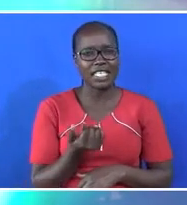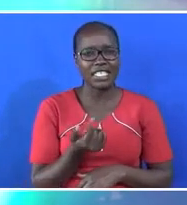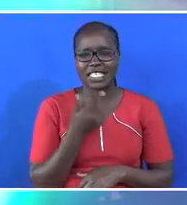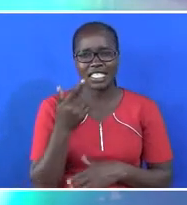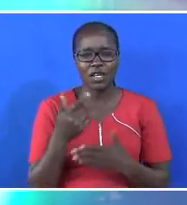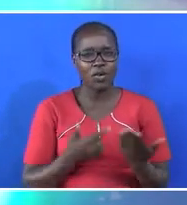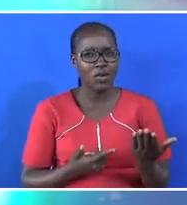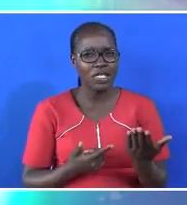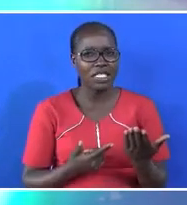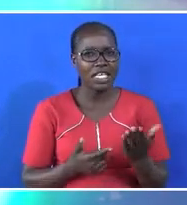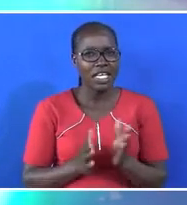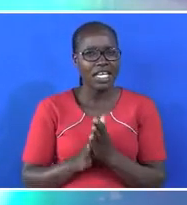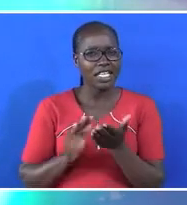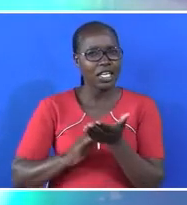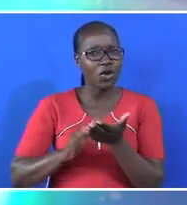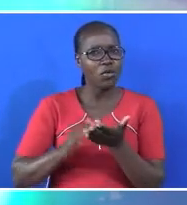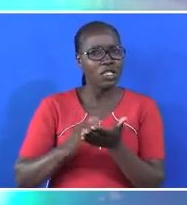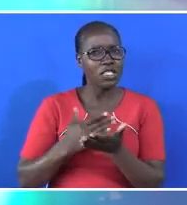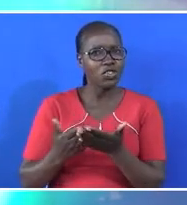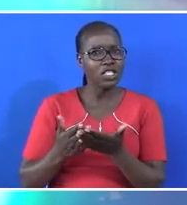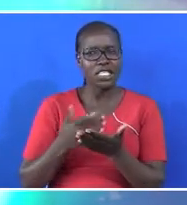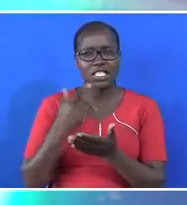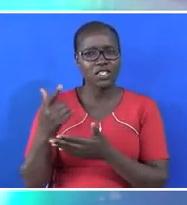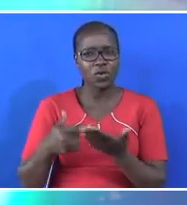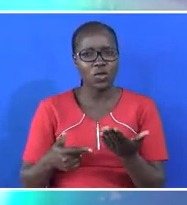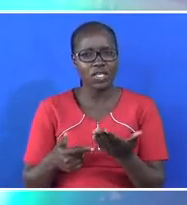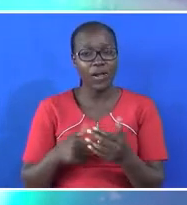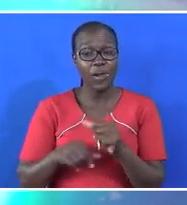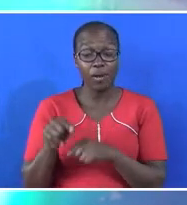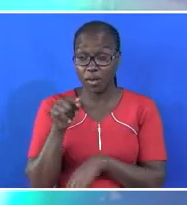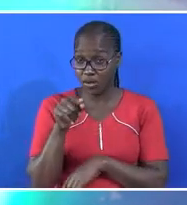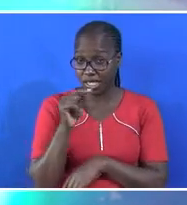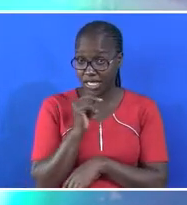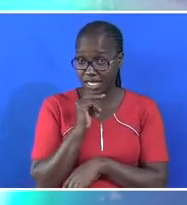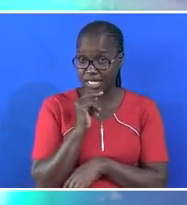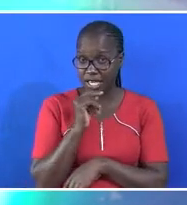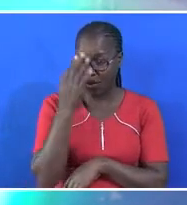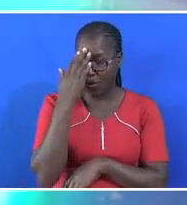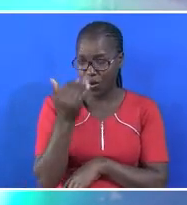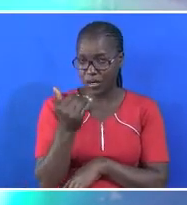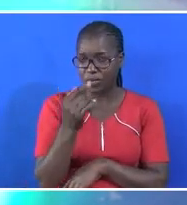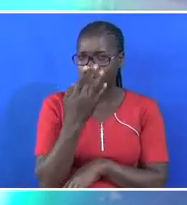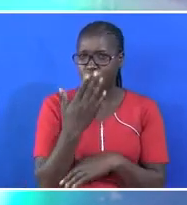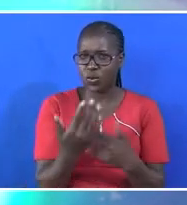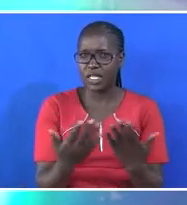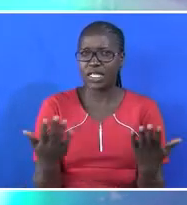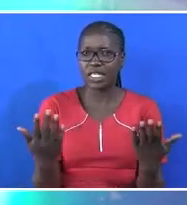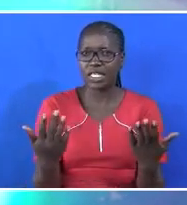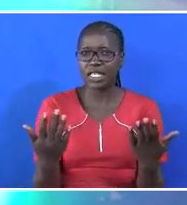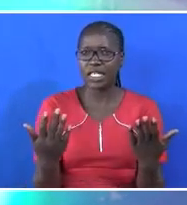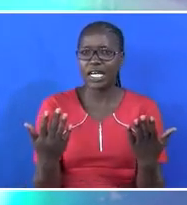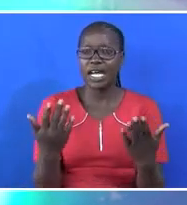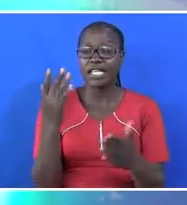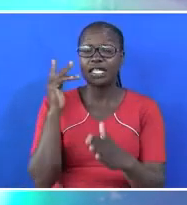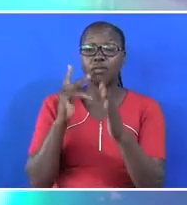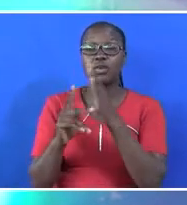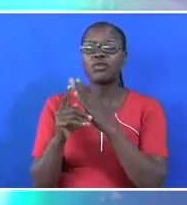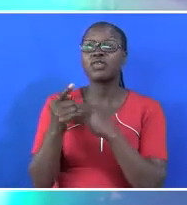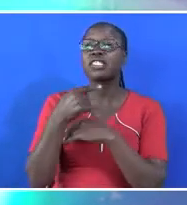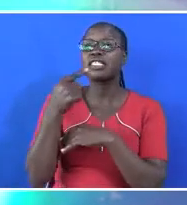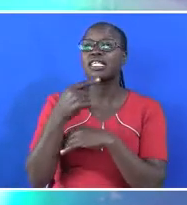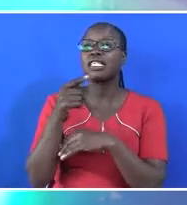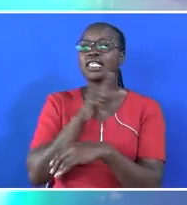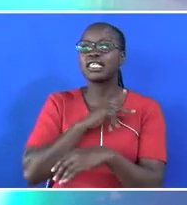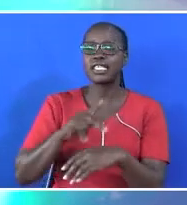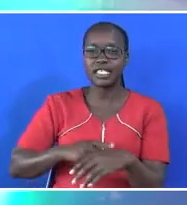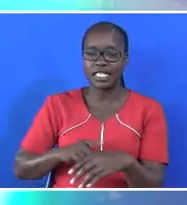they say in the comment section? What have they said about you? Because you see, one thing that the prophet is telling the king